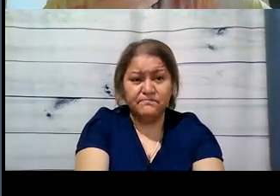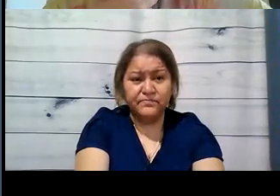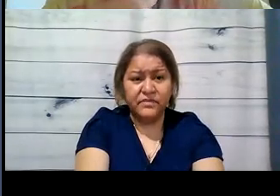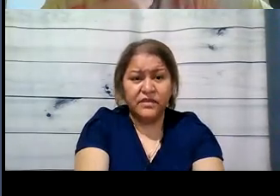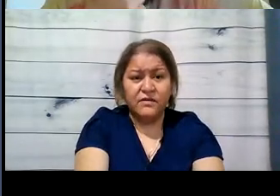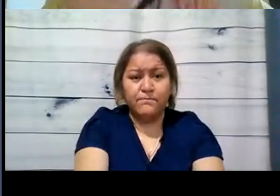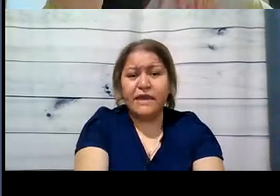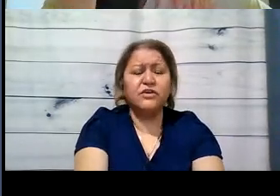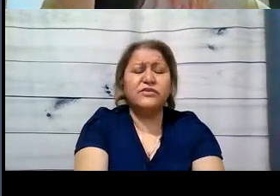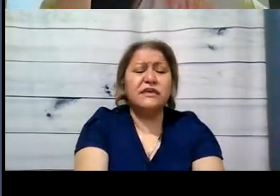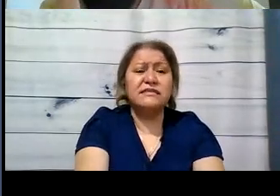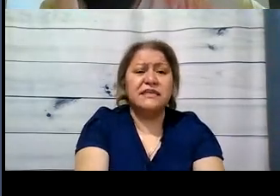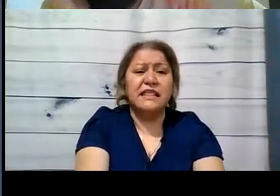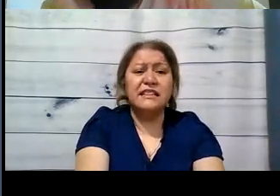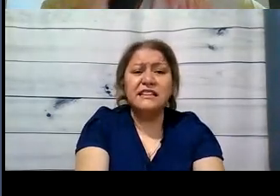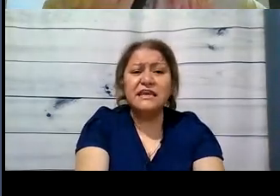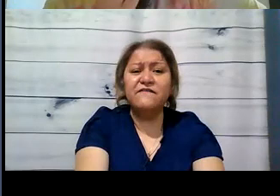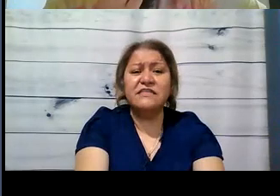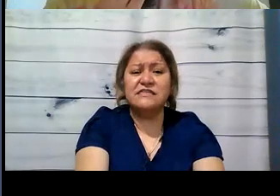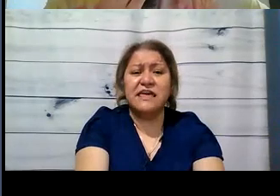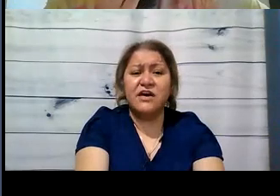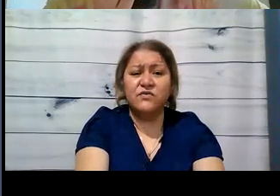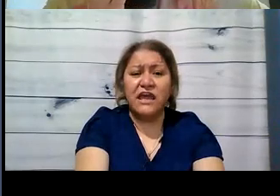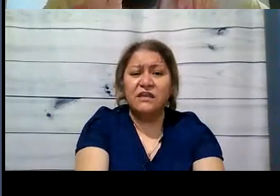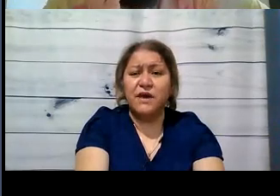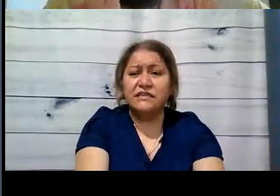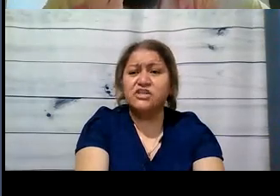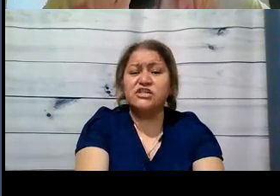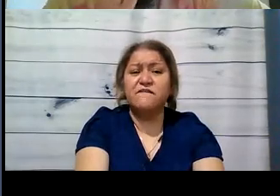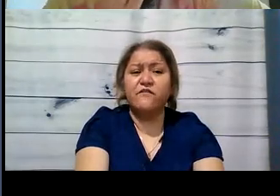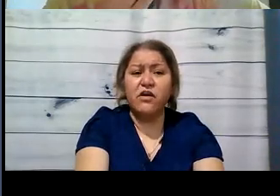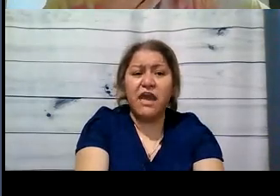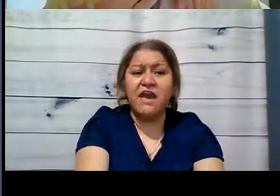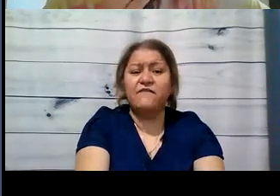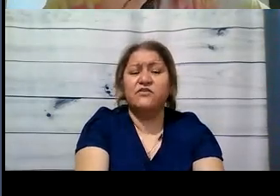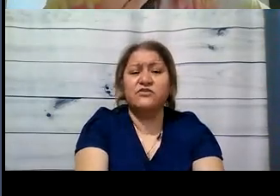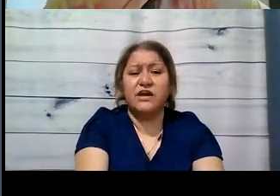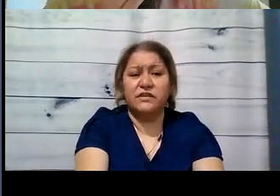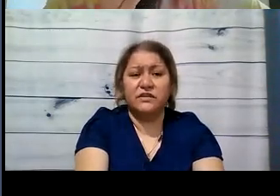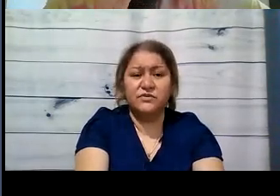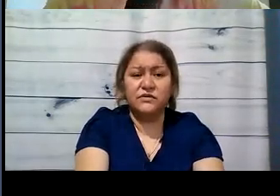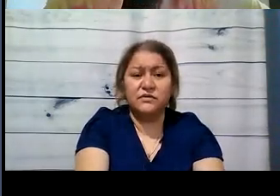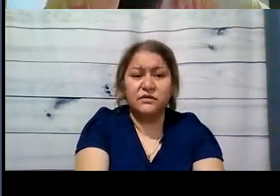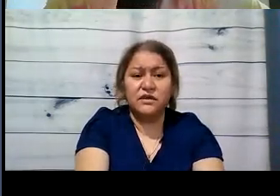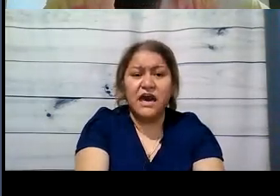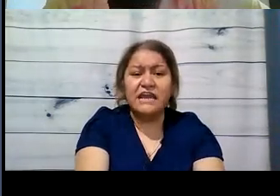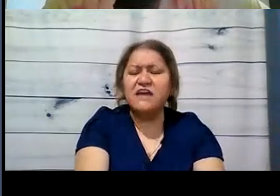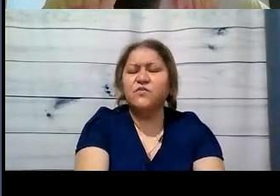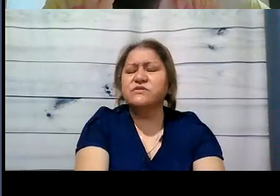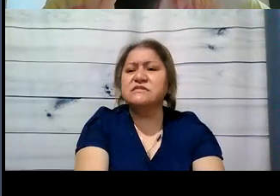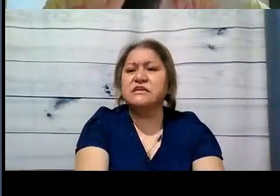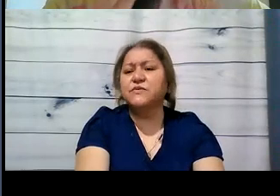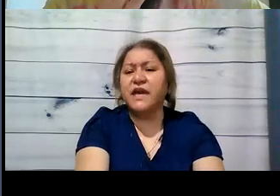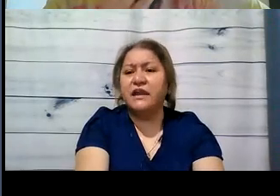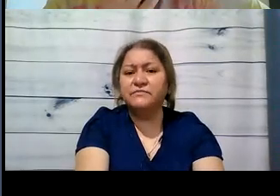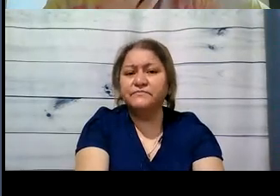shame. Pack your things and leave this town and my duchy forever, shouted the Duke. I never